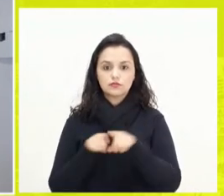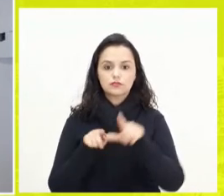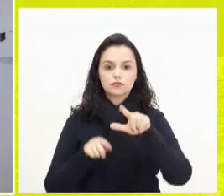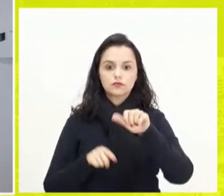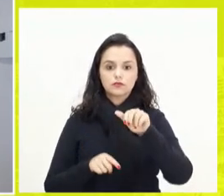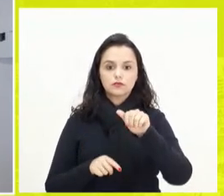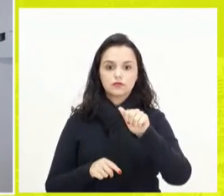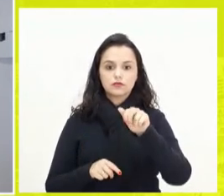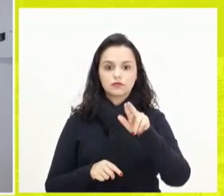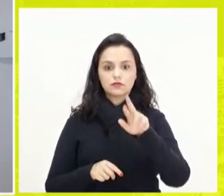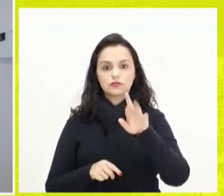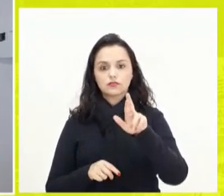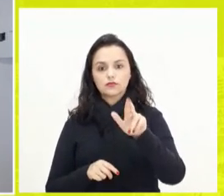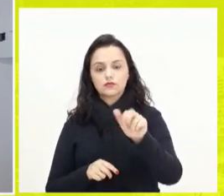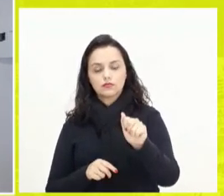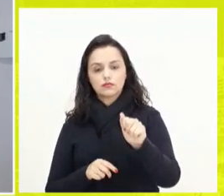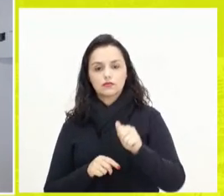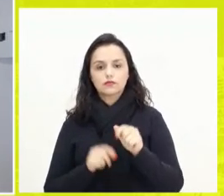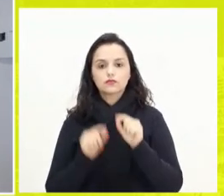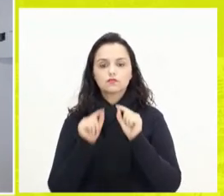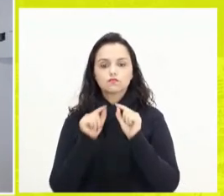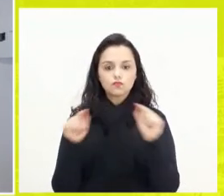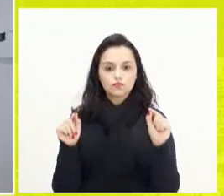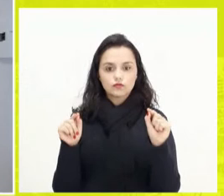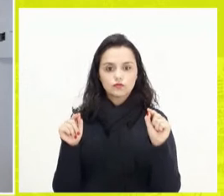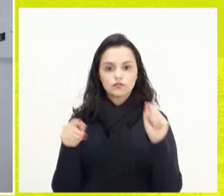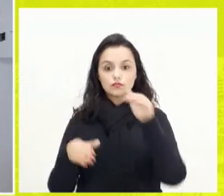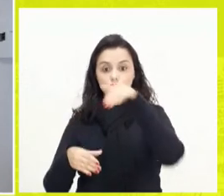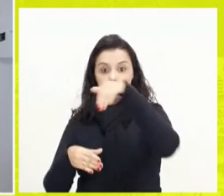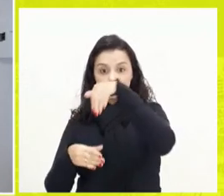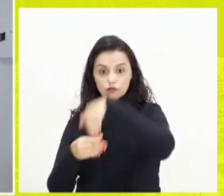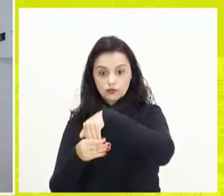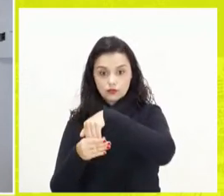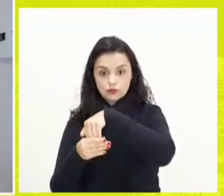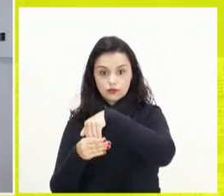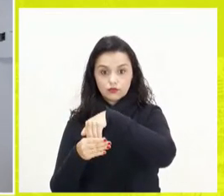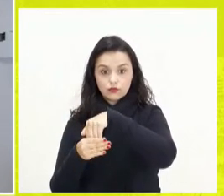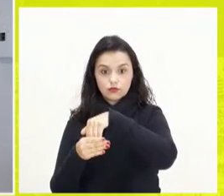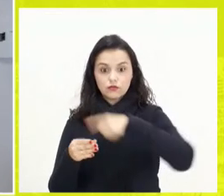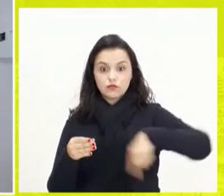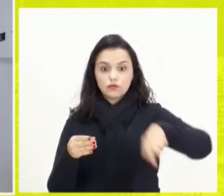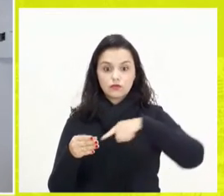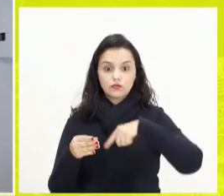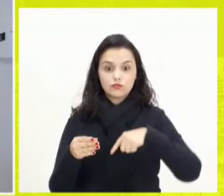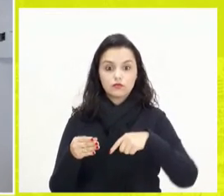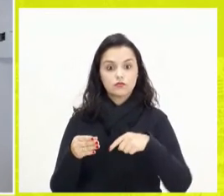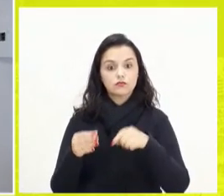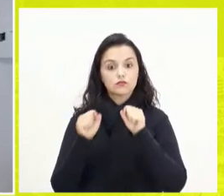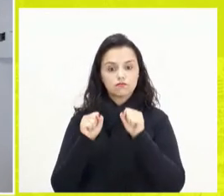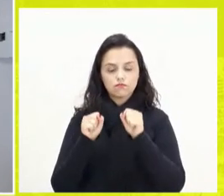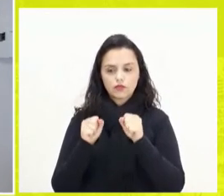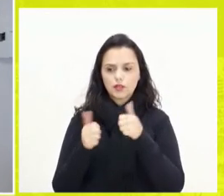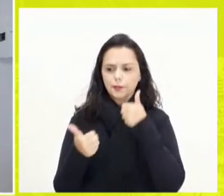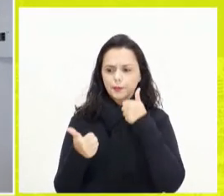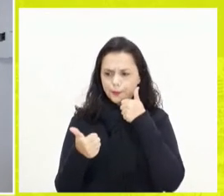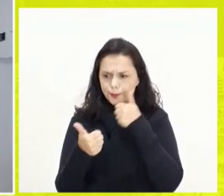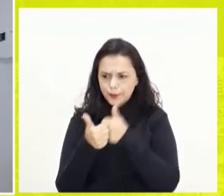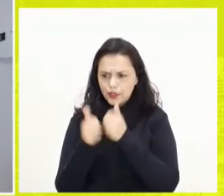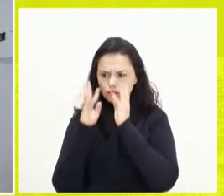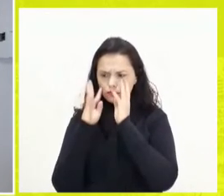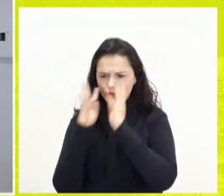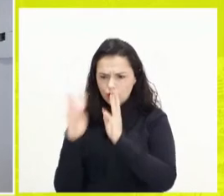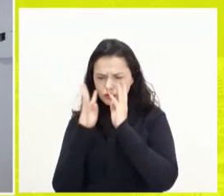chris as us to laura about the elections that we should